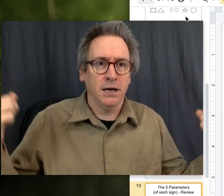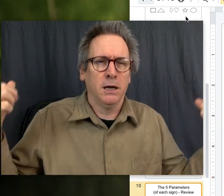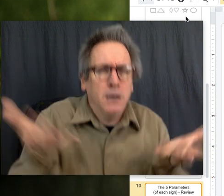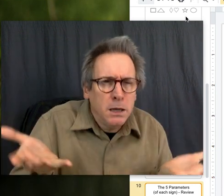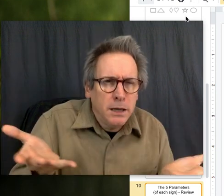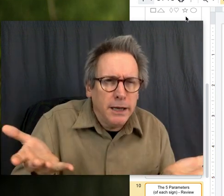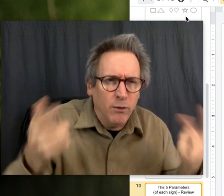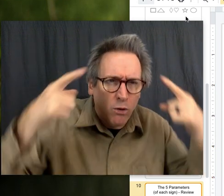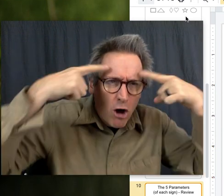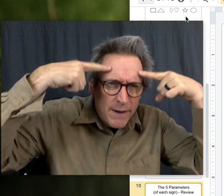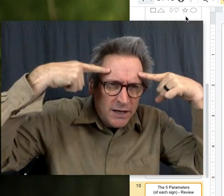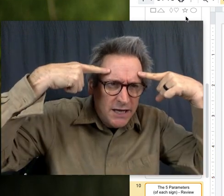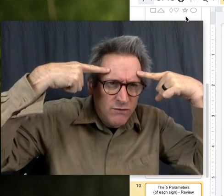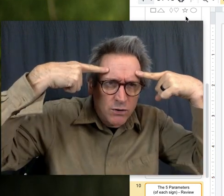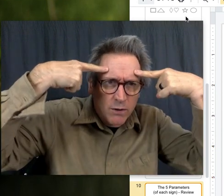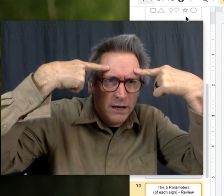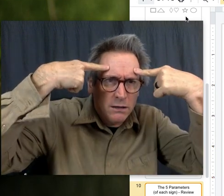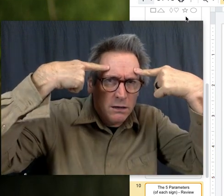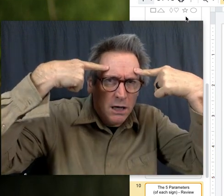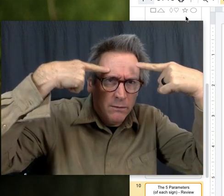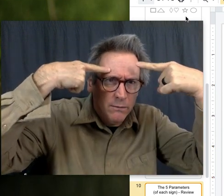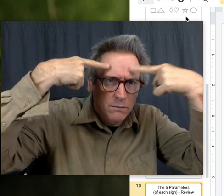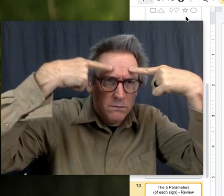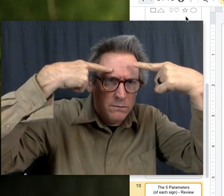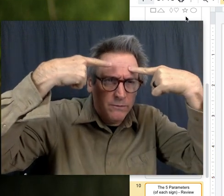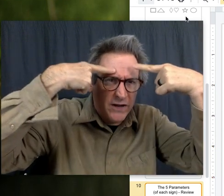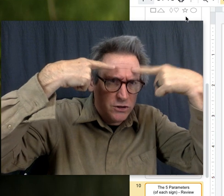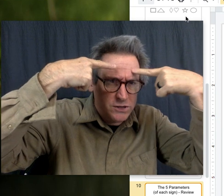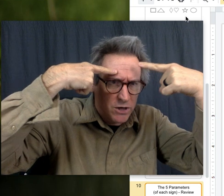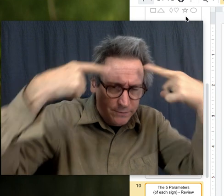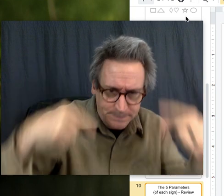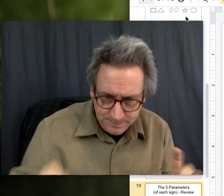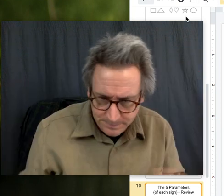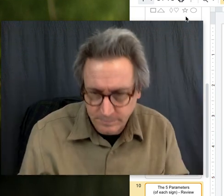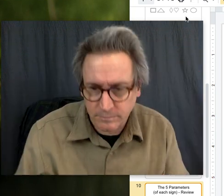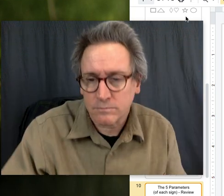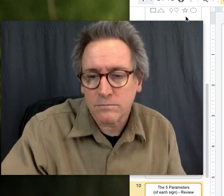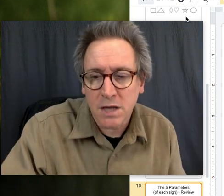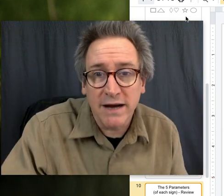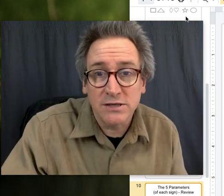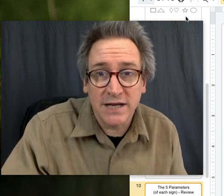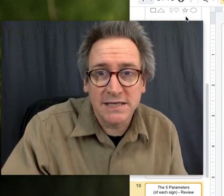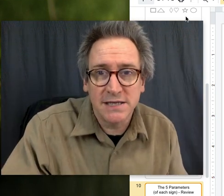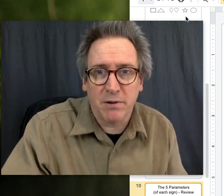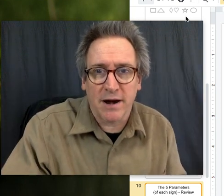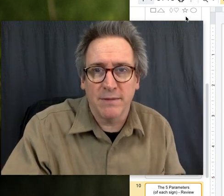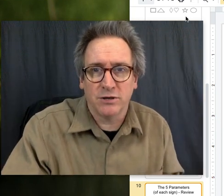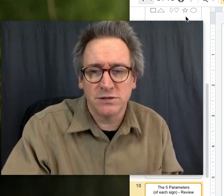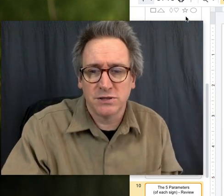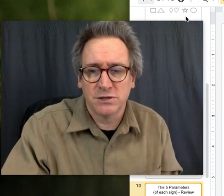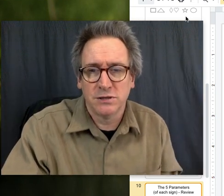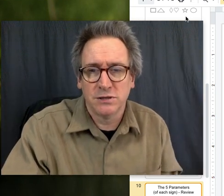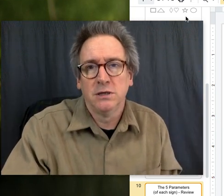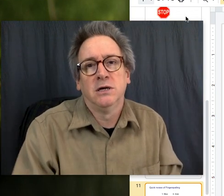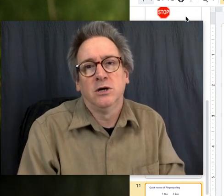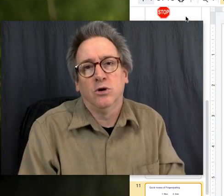sign, it will automatically give you the right facial expression. All right, so that's the